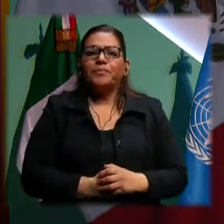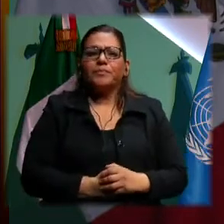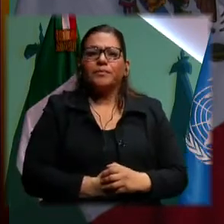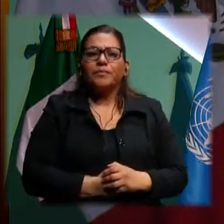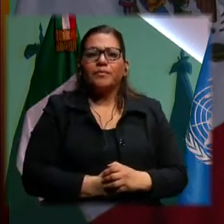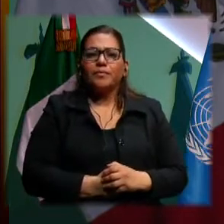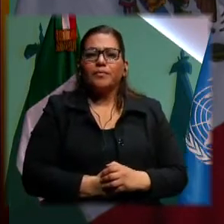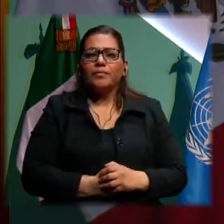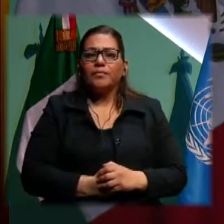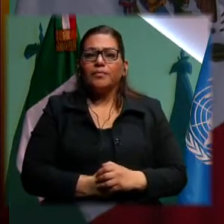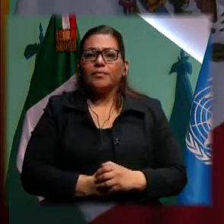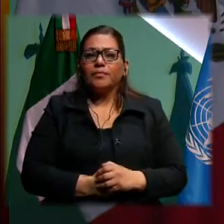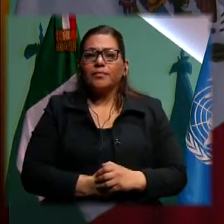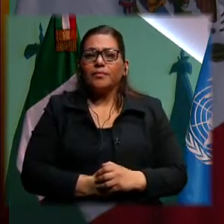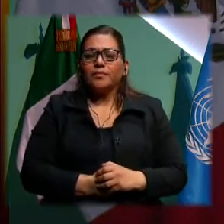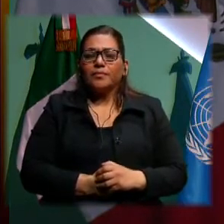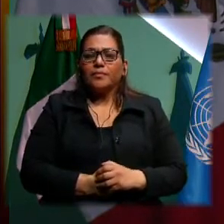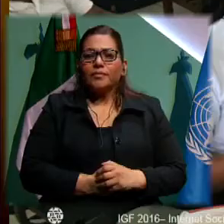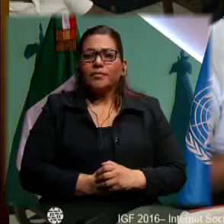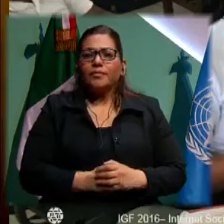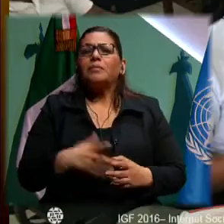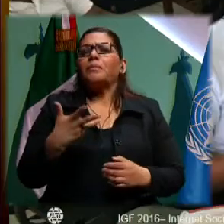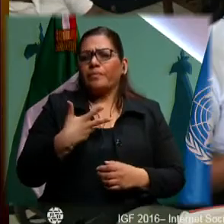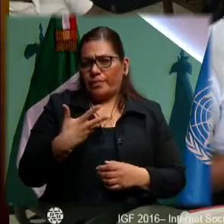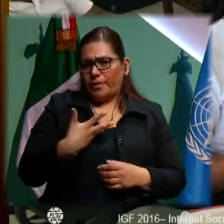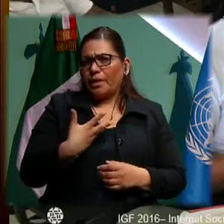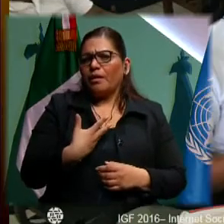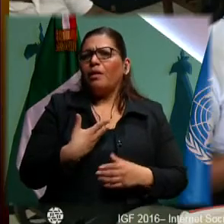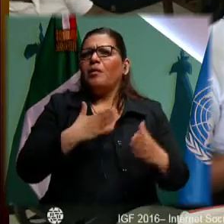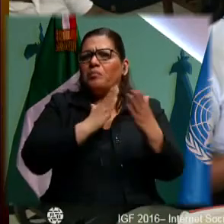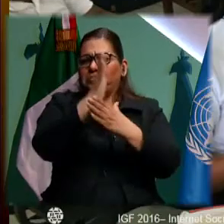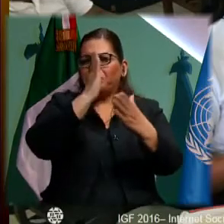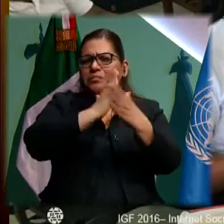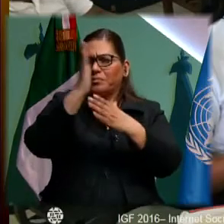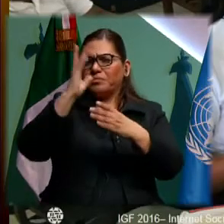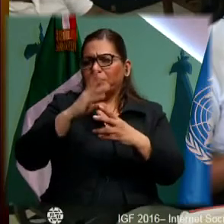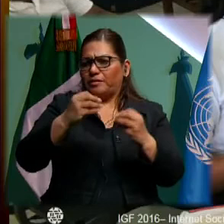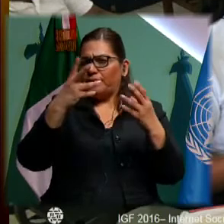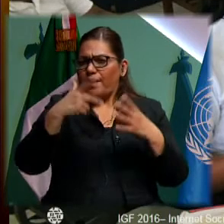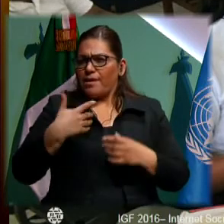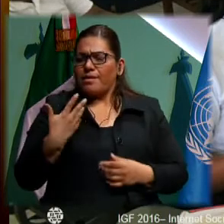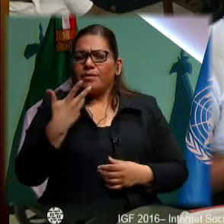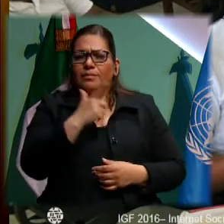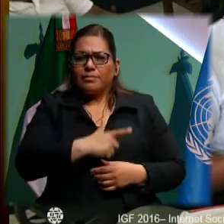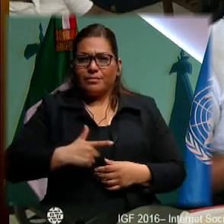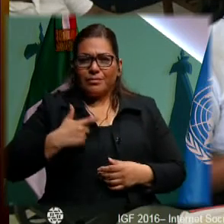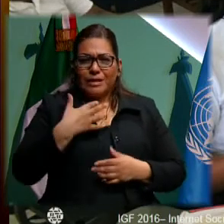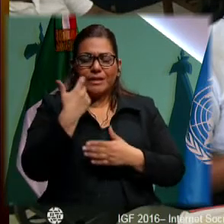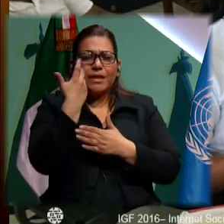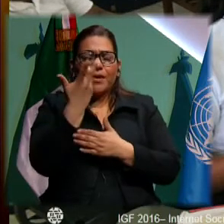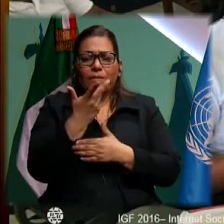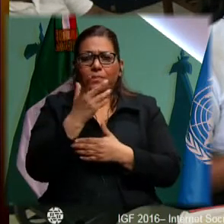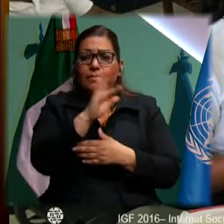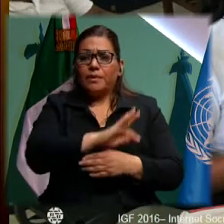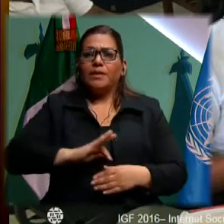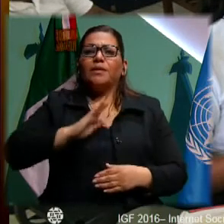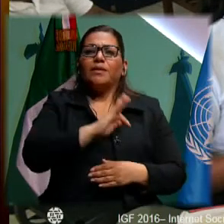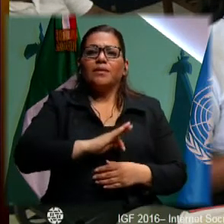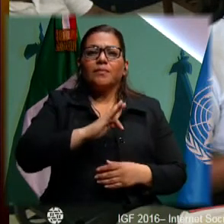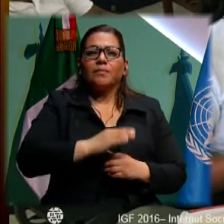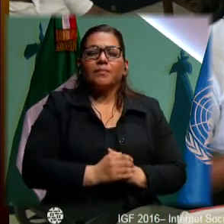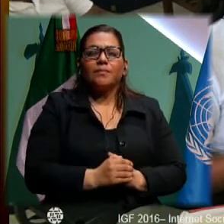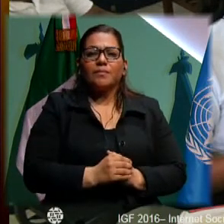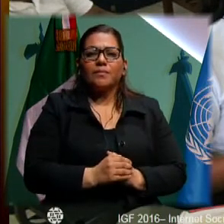quite successful, and I want to congratulate this assembly that